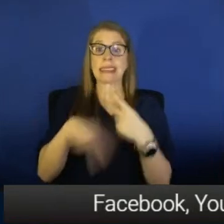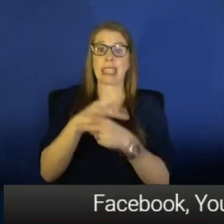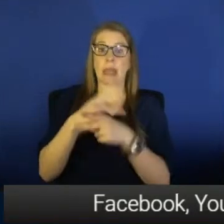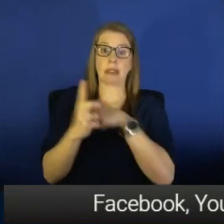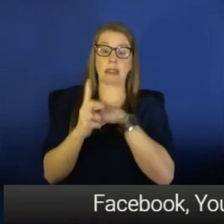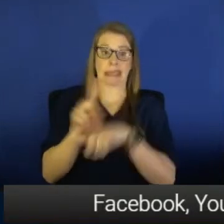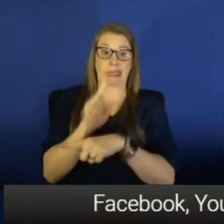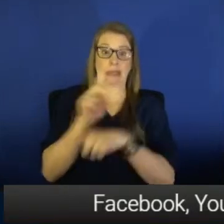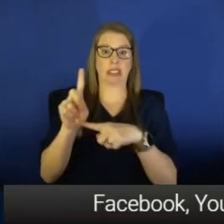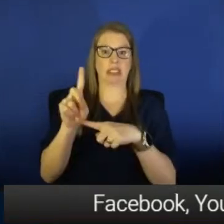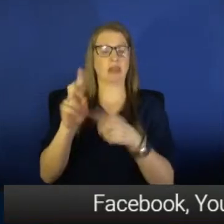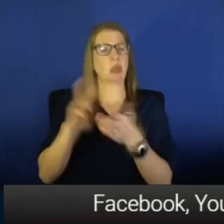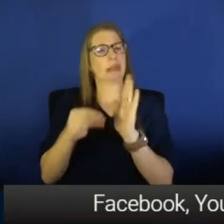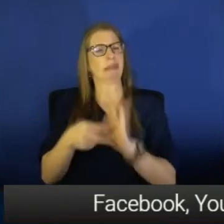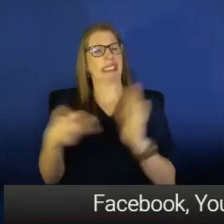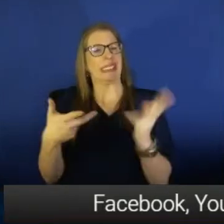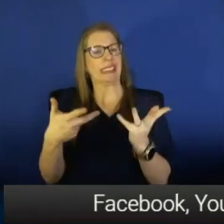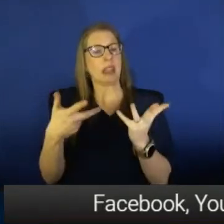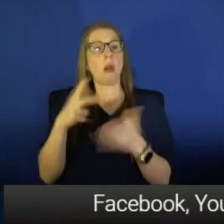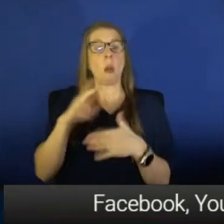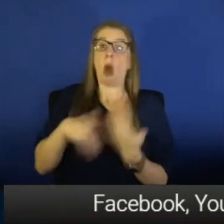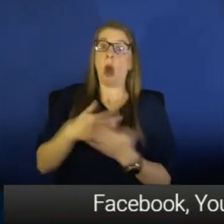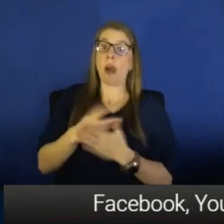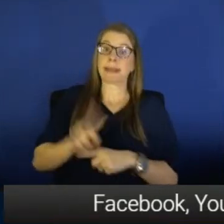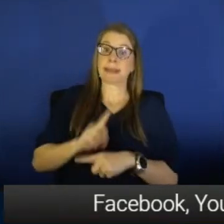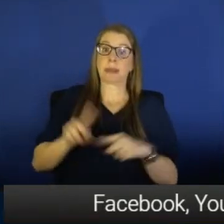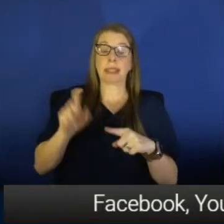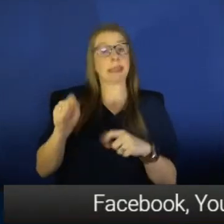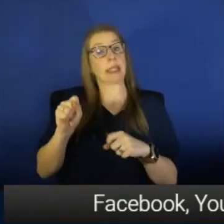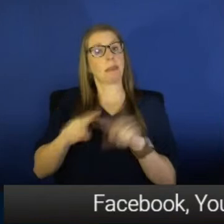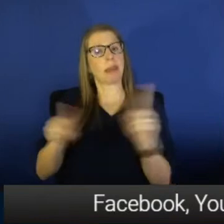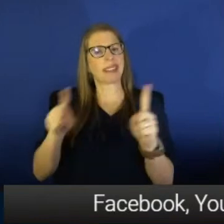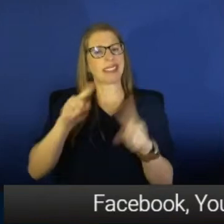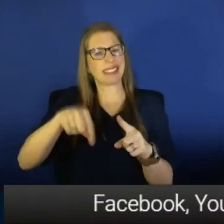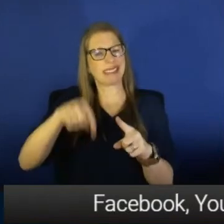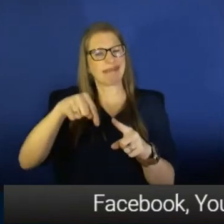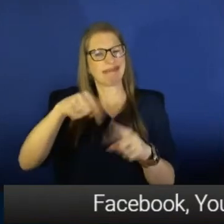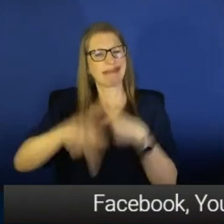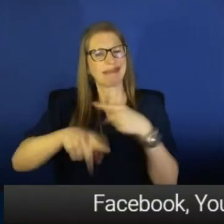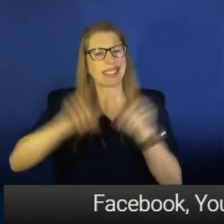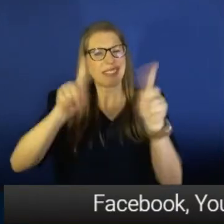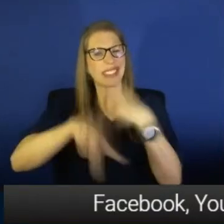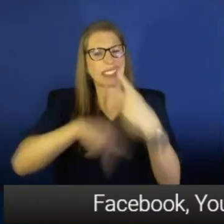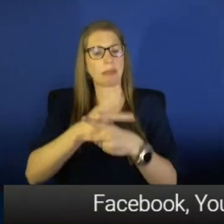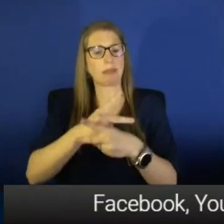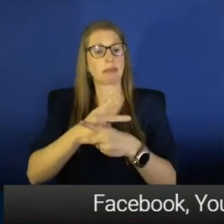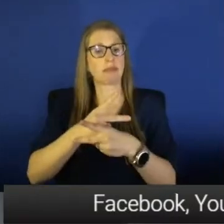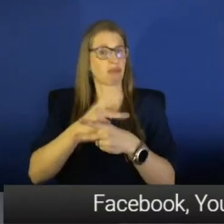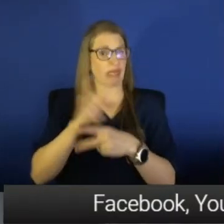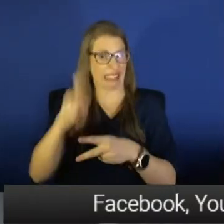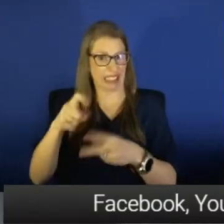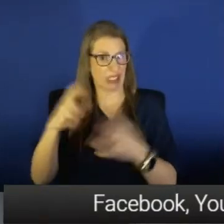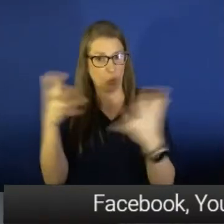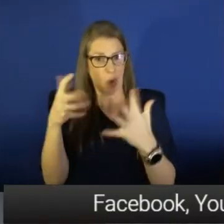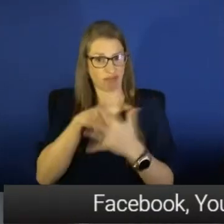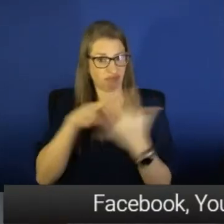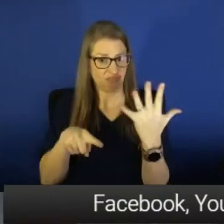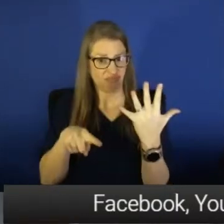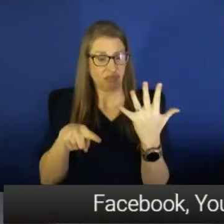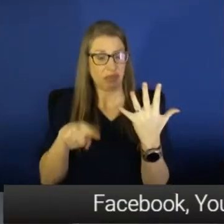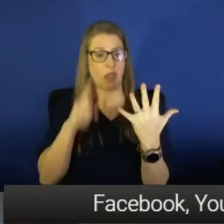other level. We can all say we're disciplined, but this is a different type. What does it take? I think